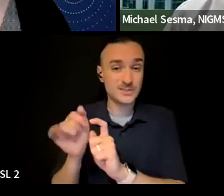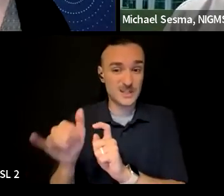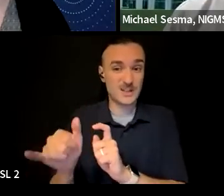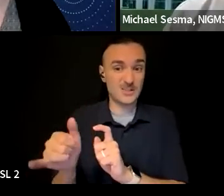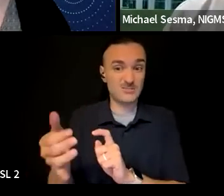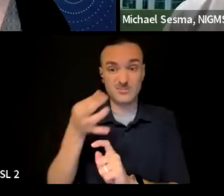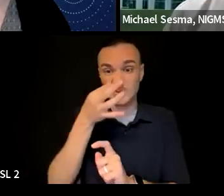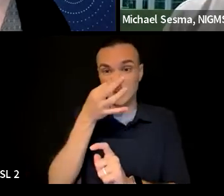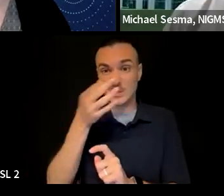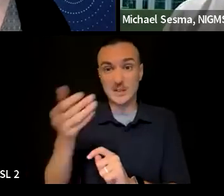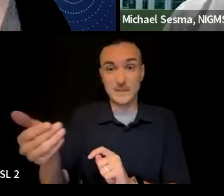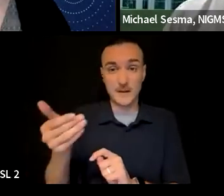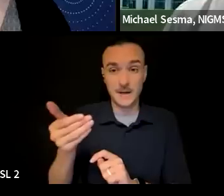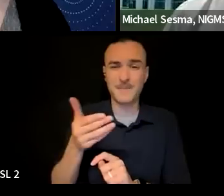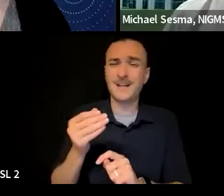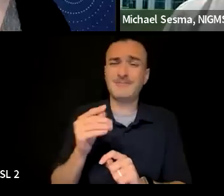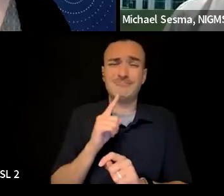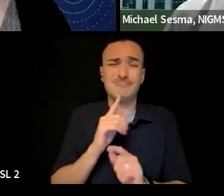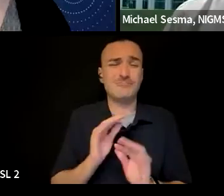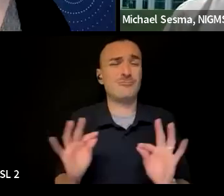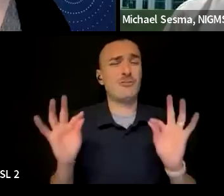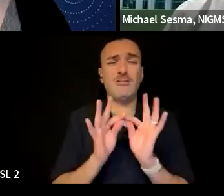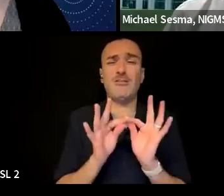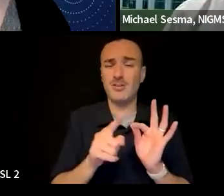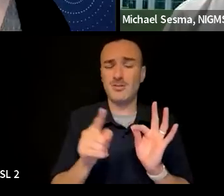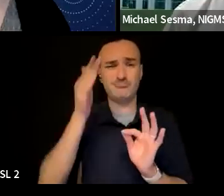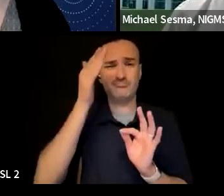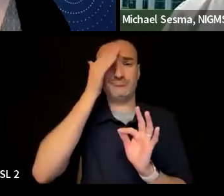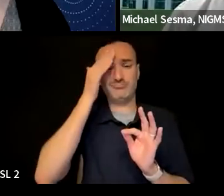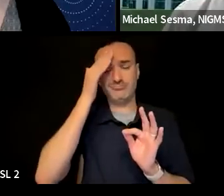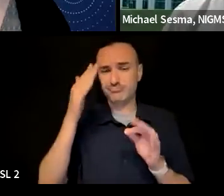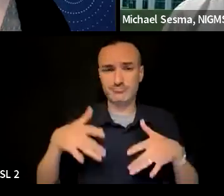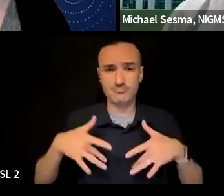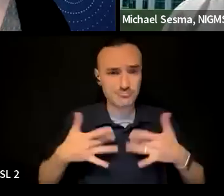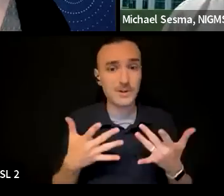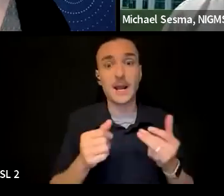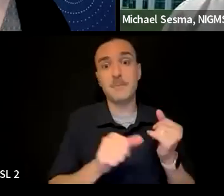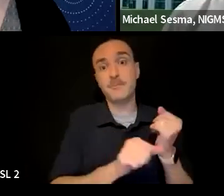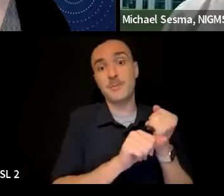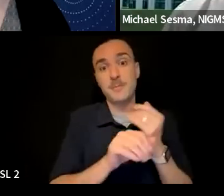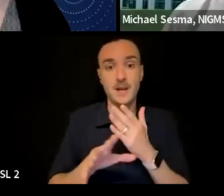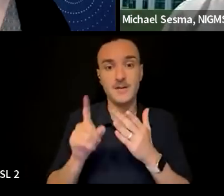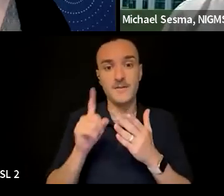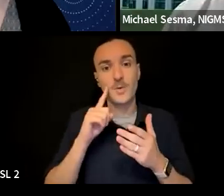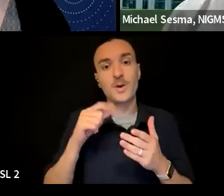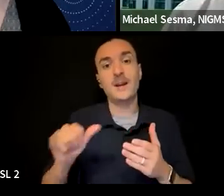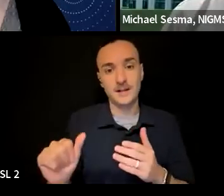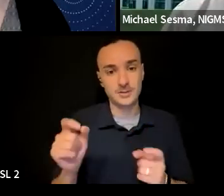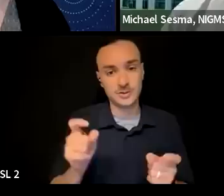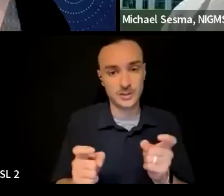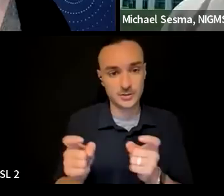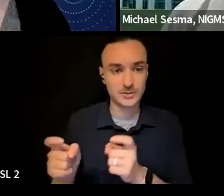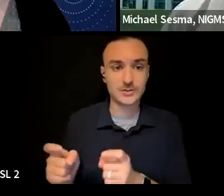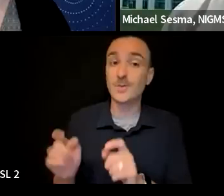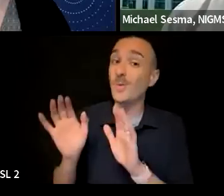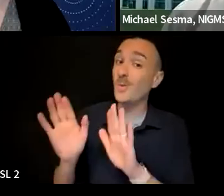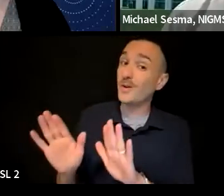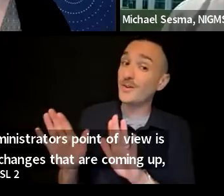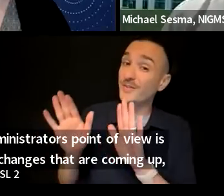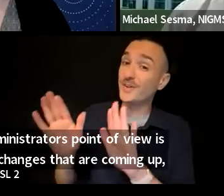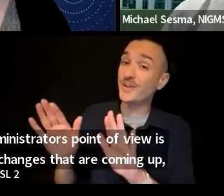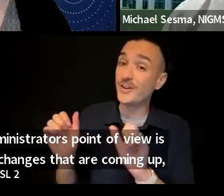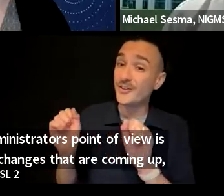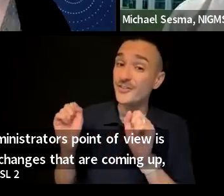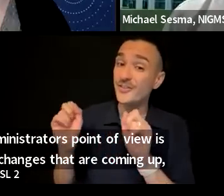it's super critical to be sure that you are aware and prepared for any of those changes. Wonderful. All right,